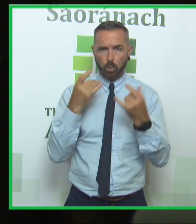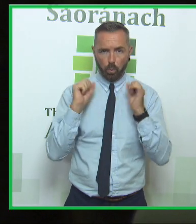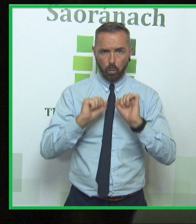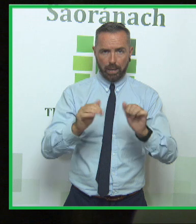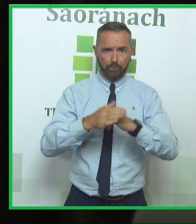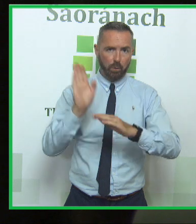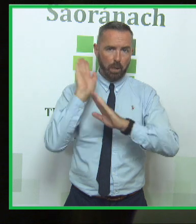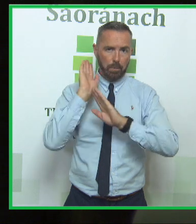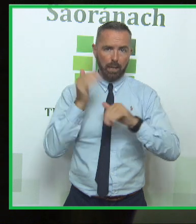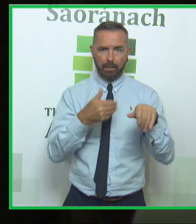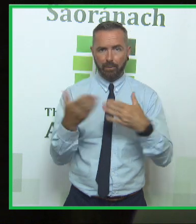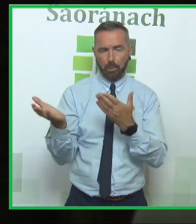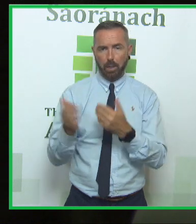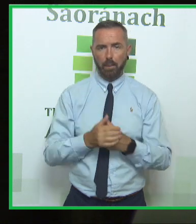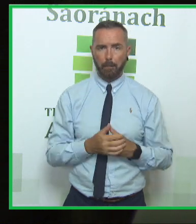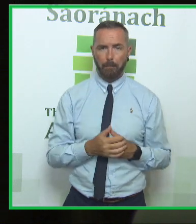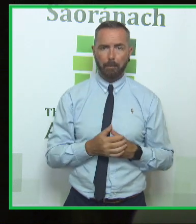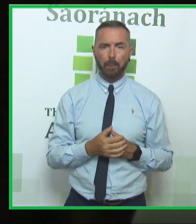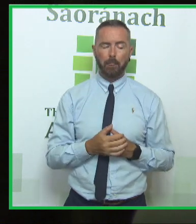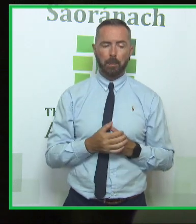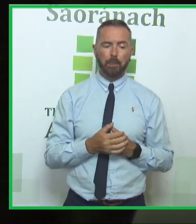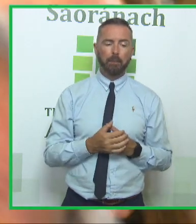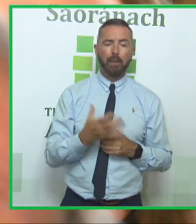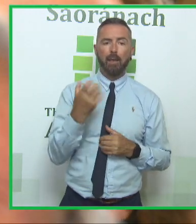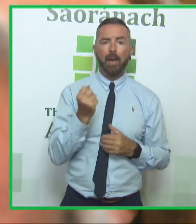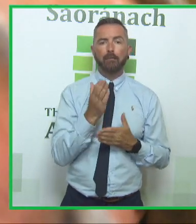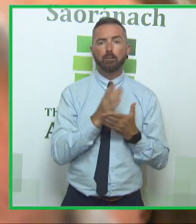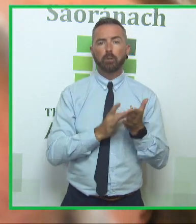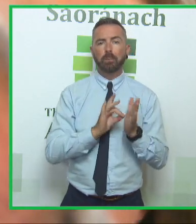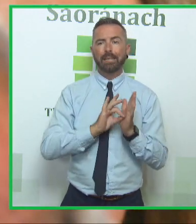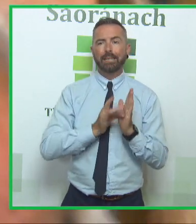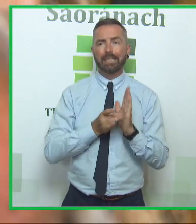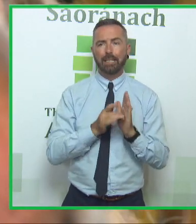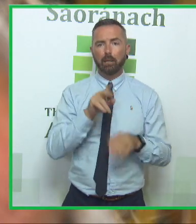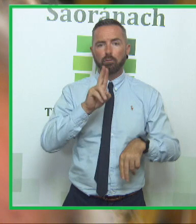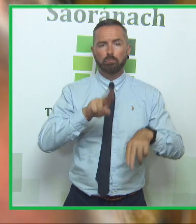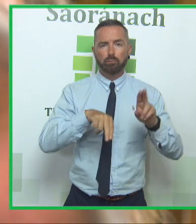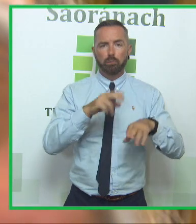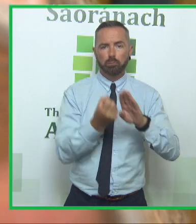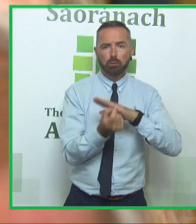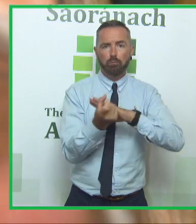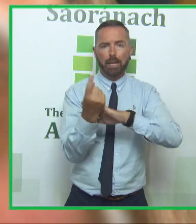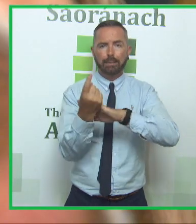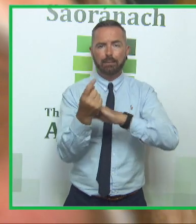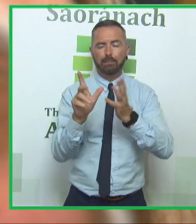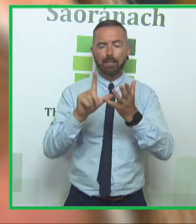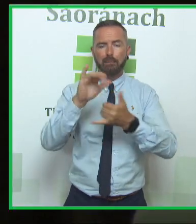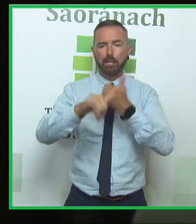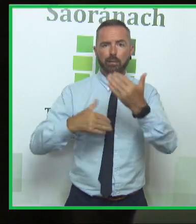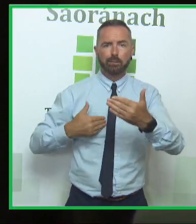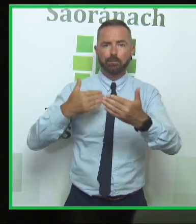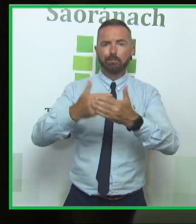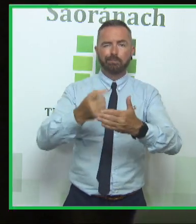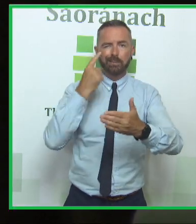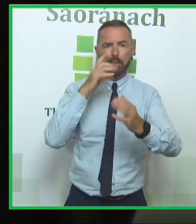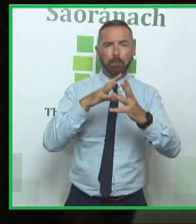available. We have here some key trends over the last 7 years, and we have seen an